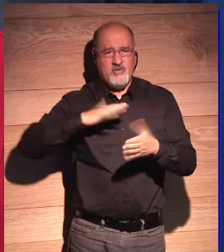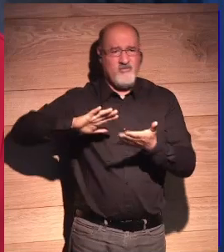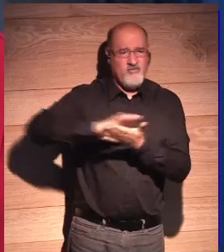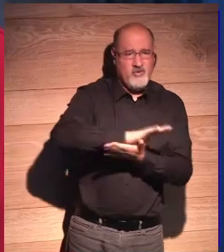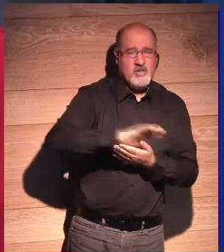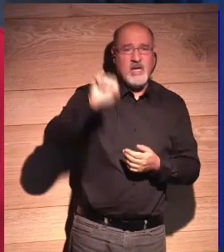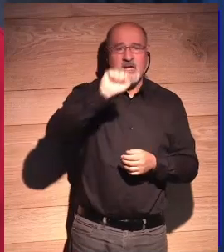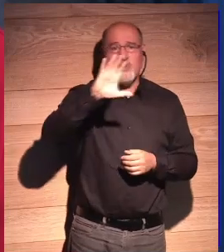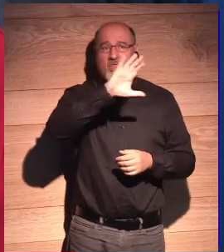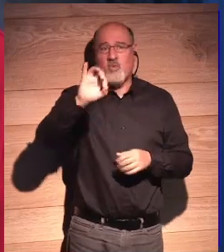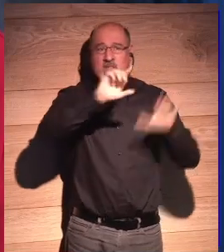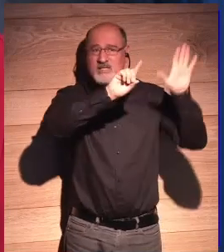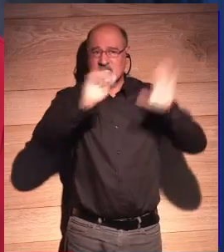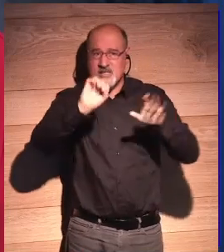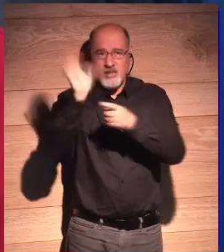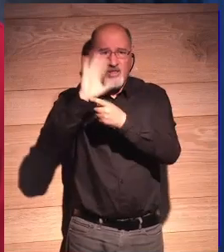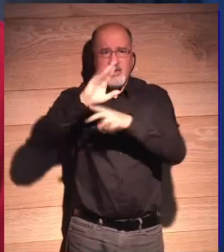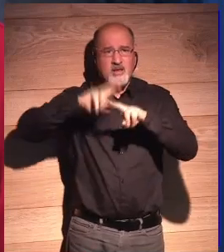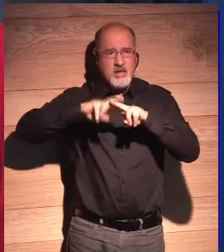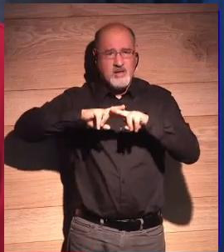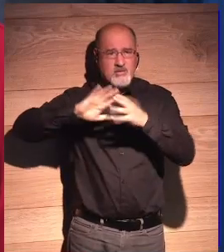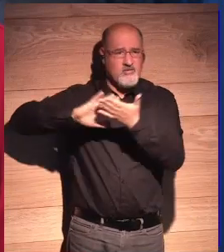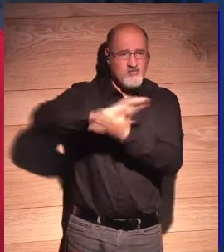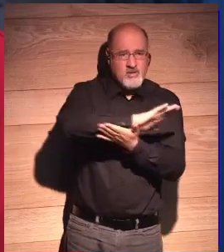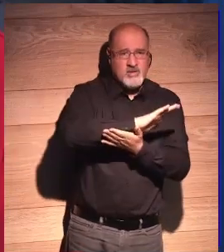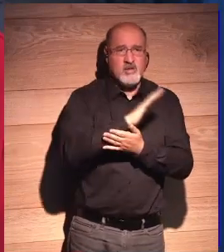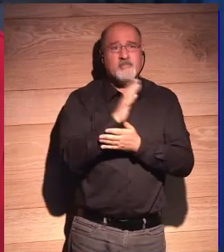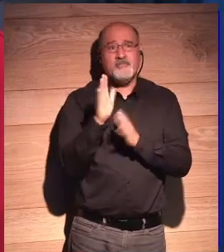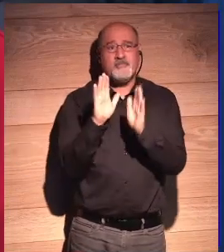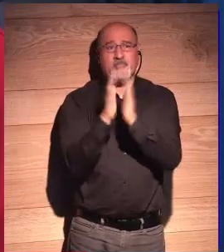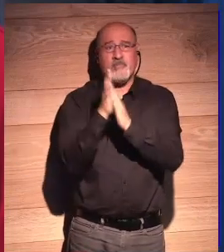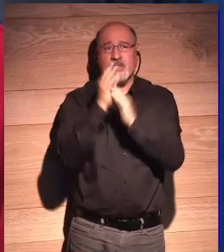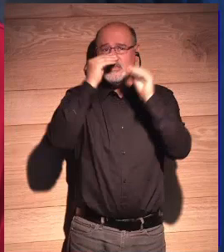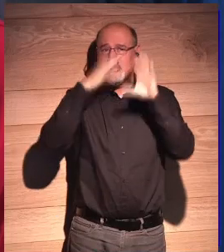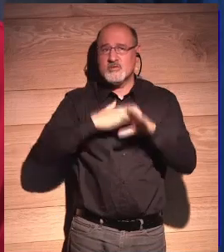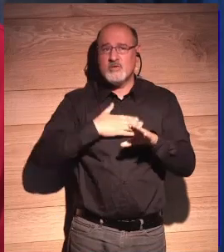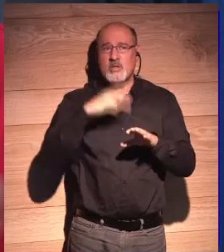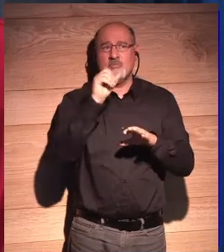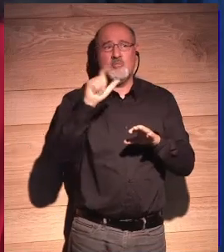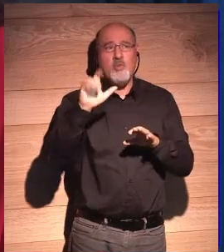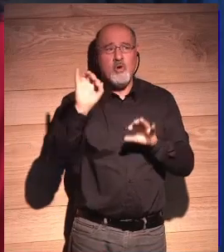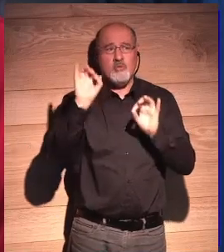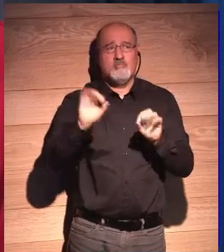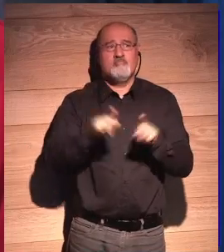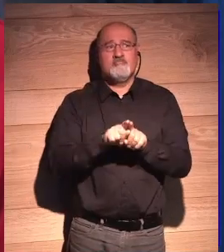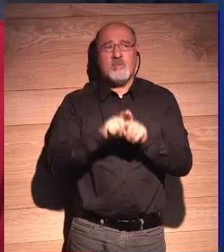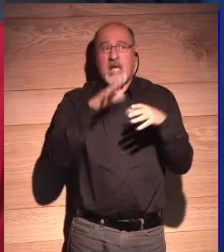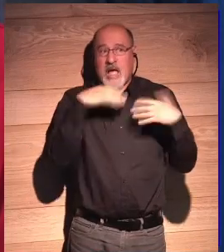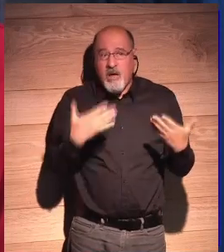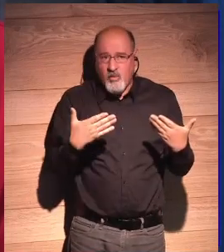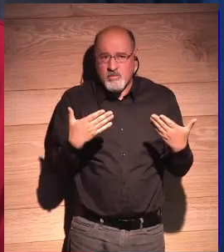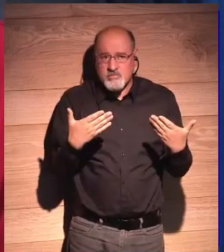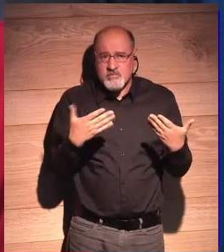from the noir movies, from the 50s, the 60s, the pulp novels. Everything is very